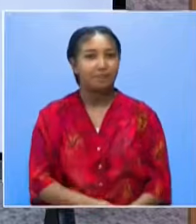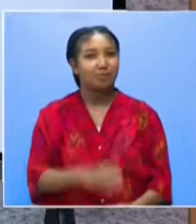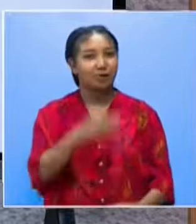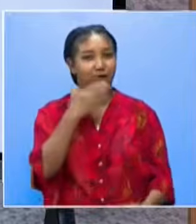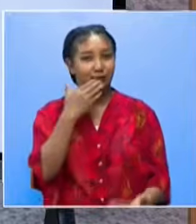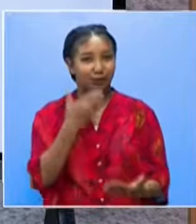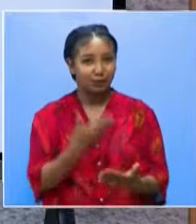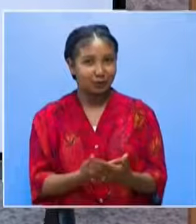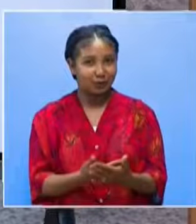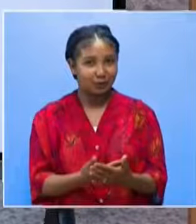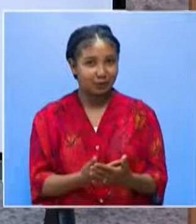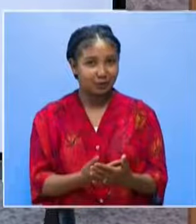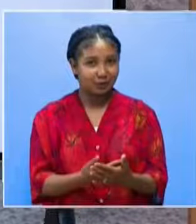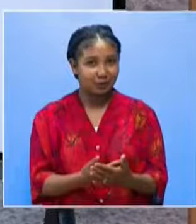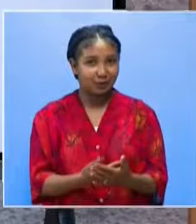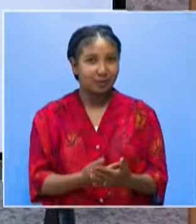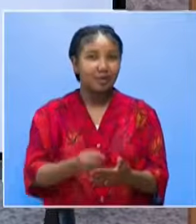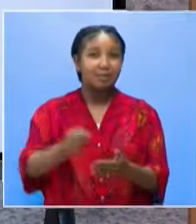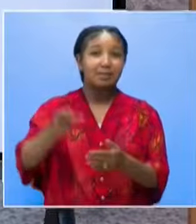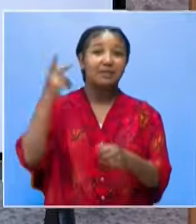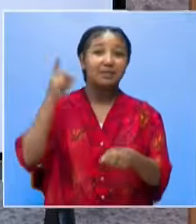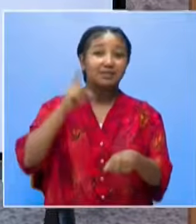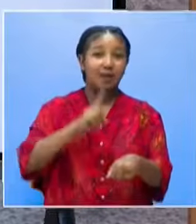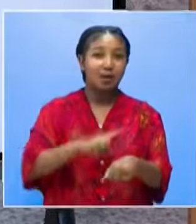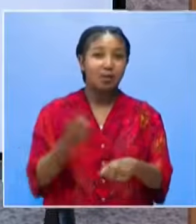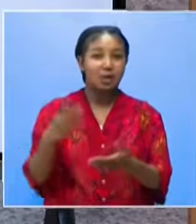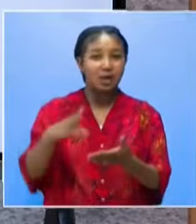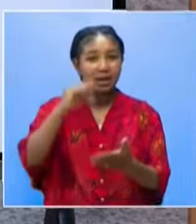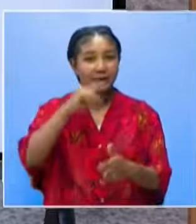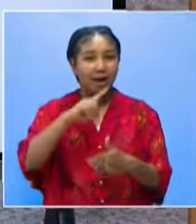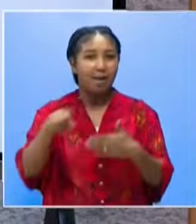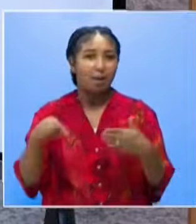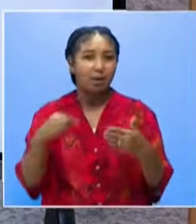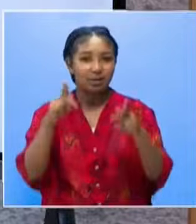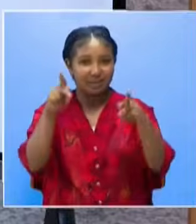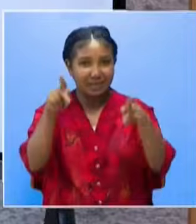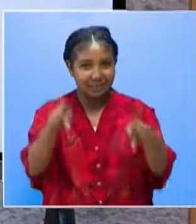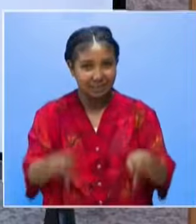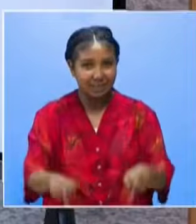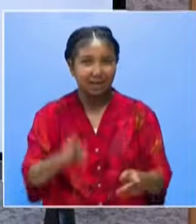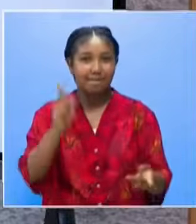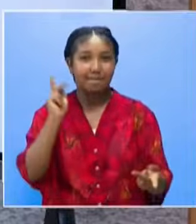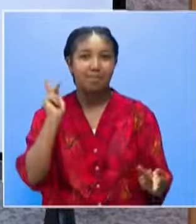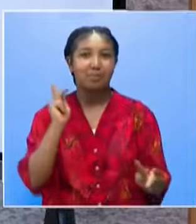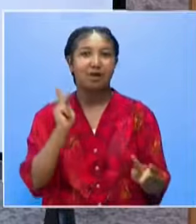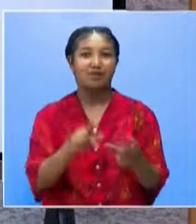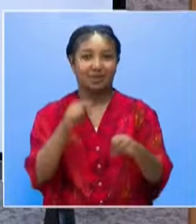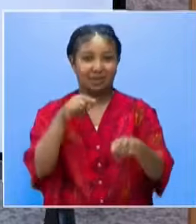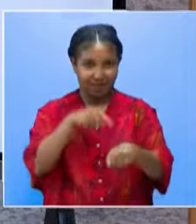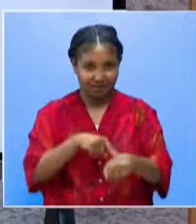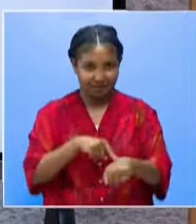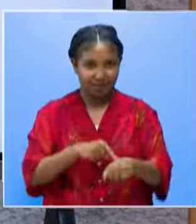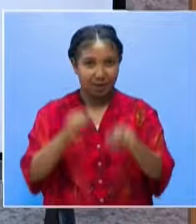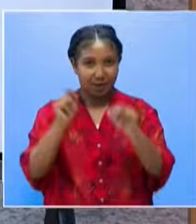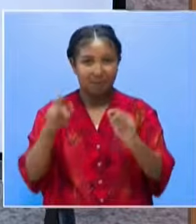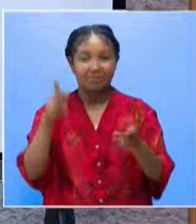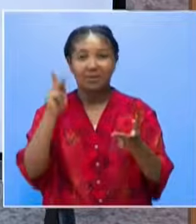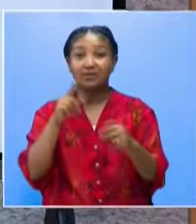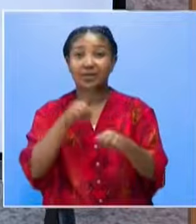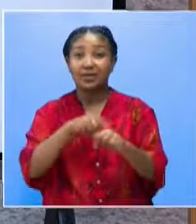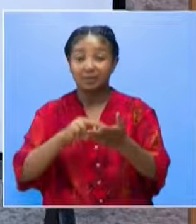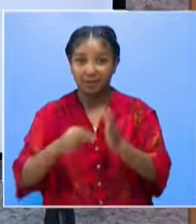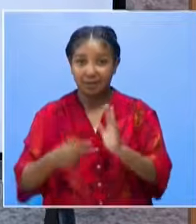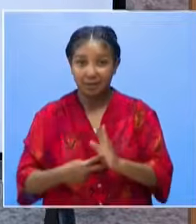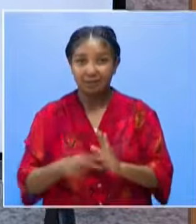Good. In the previous class, we've talked about present perfect tense. Present perfect tense